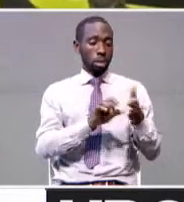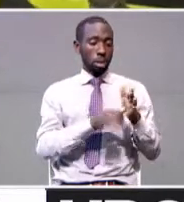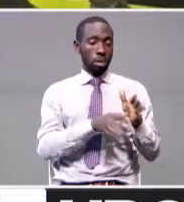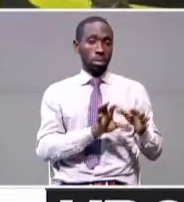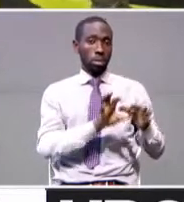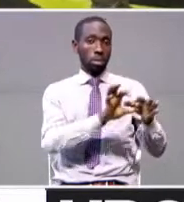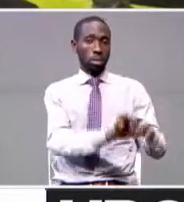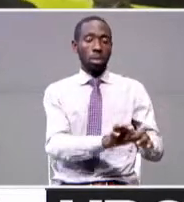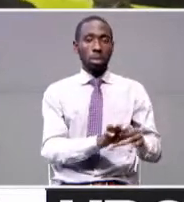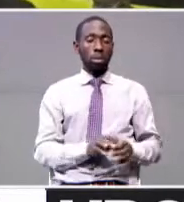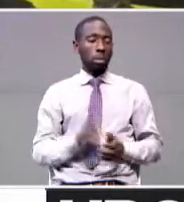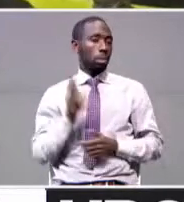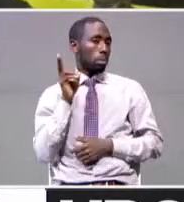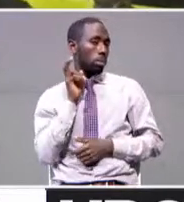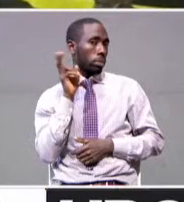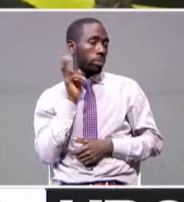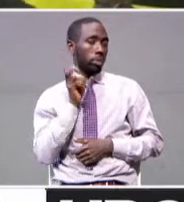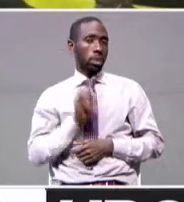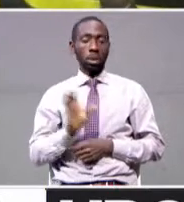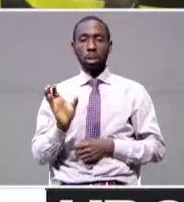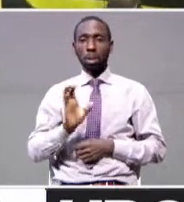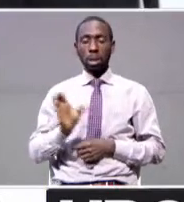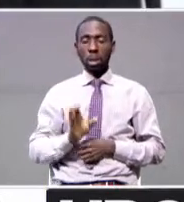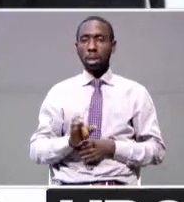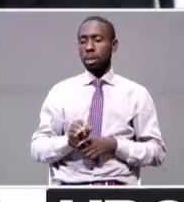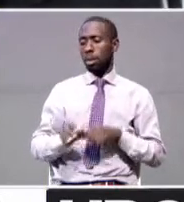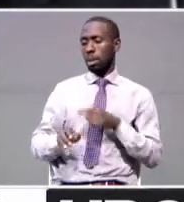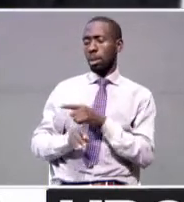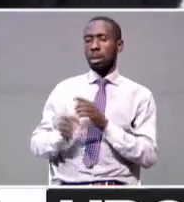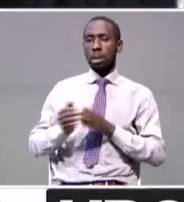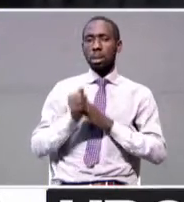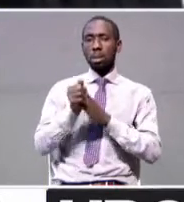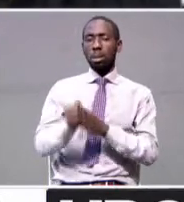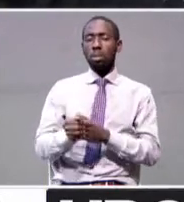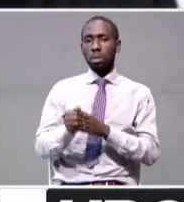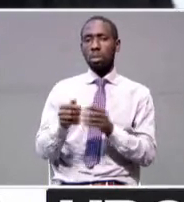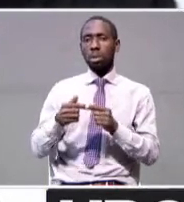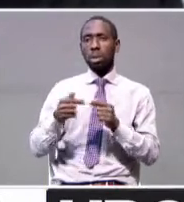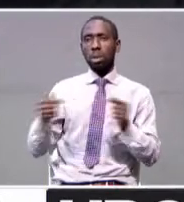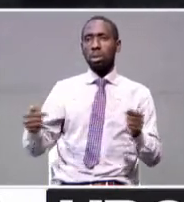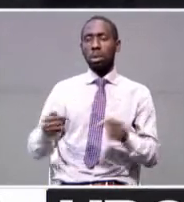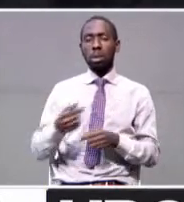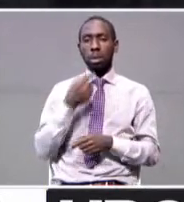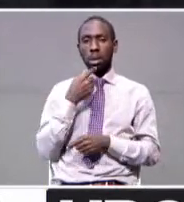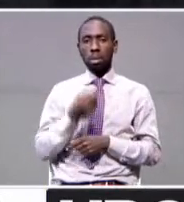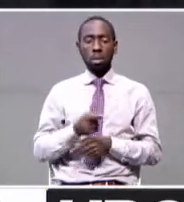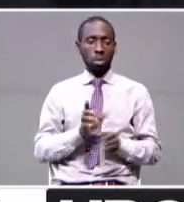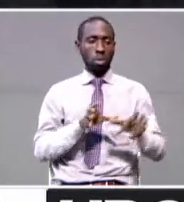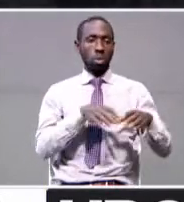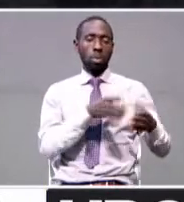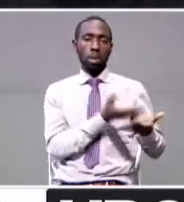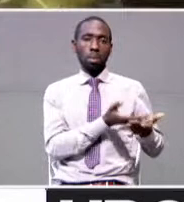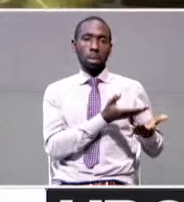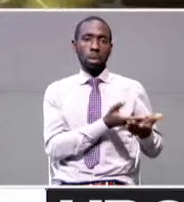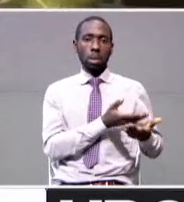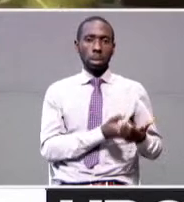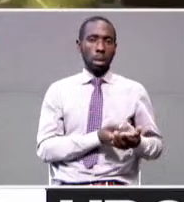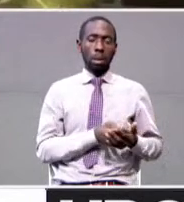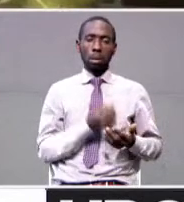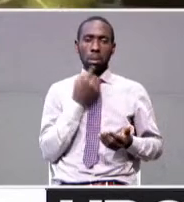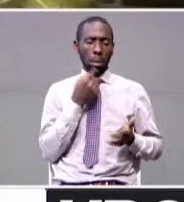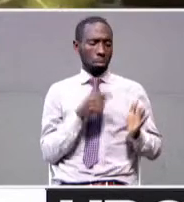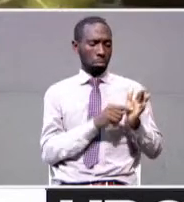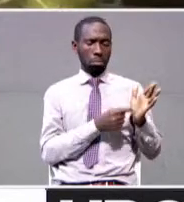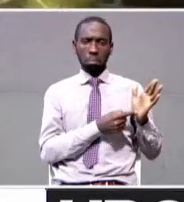mu kuwuliriza omusango guno, Mpuuga yeemulugunyizza ne ku nsonga oludda oluwabirize ekwasa okulemeza ababaka bano mu nkomyo. It's